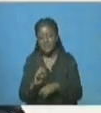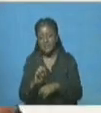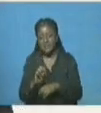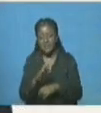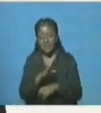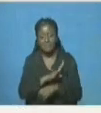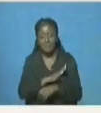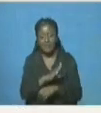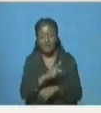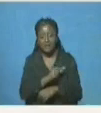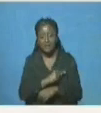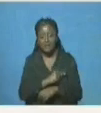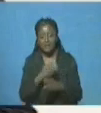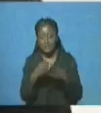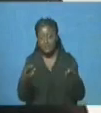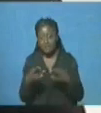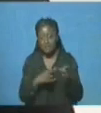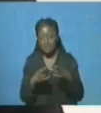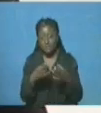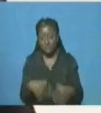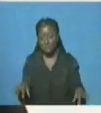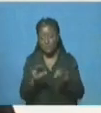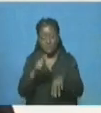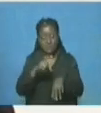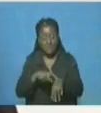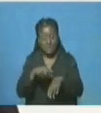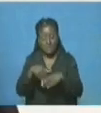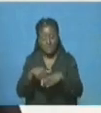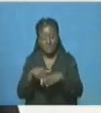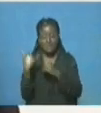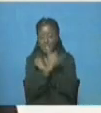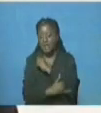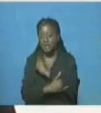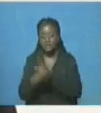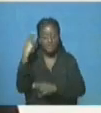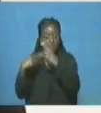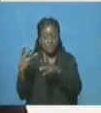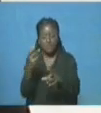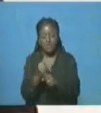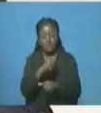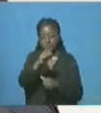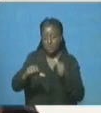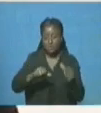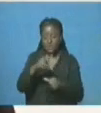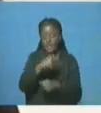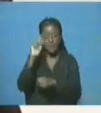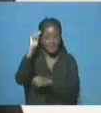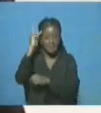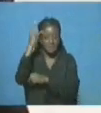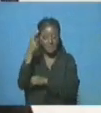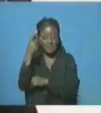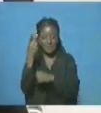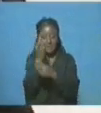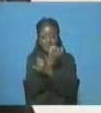Majority rule was a pinnacle time in our country's history where we would have achieved social and political emancipation. And so this current generation is